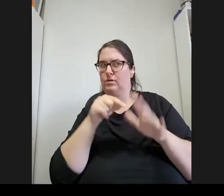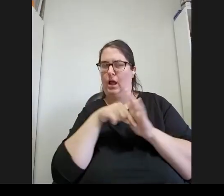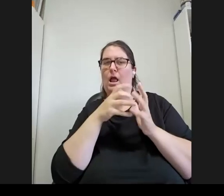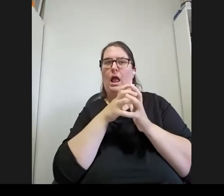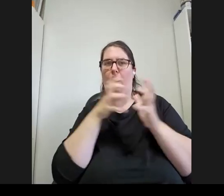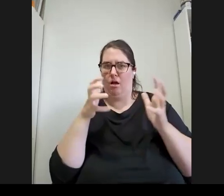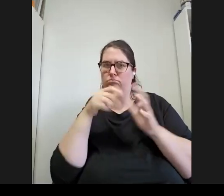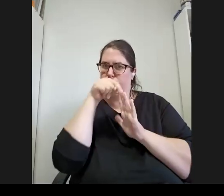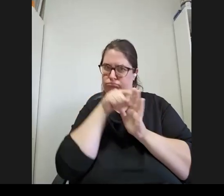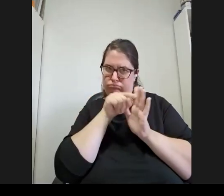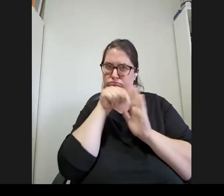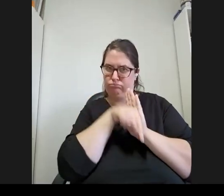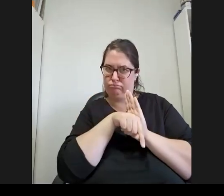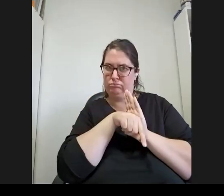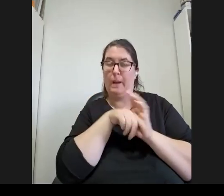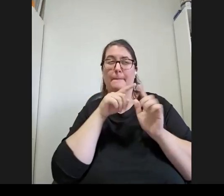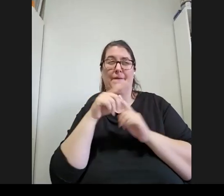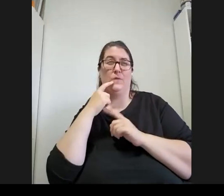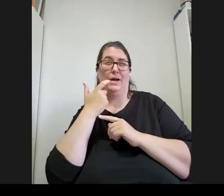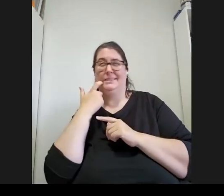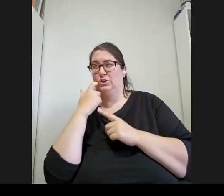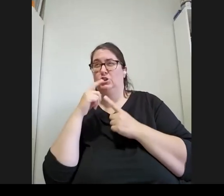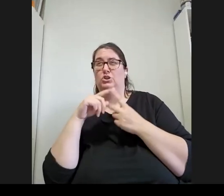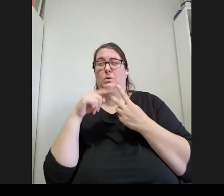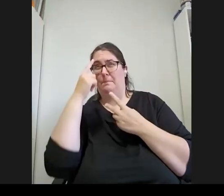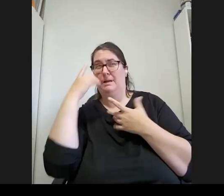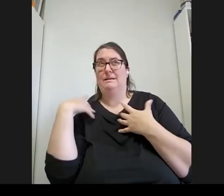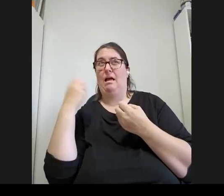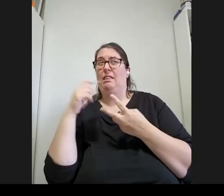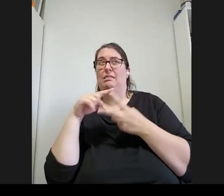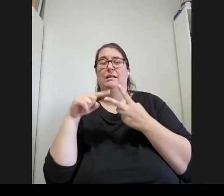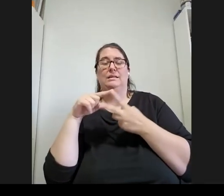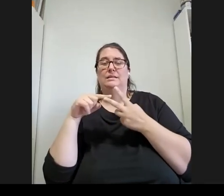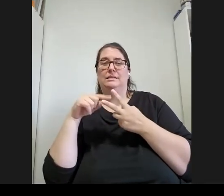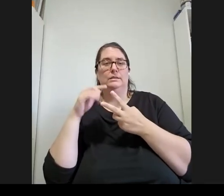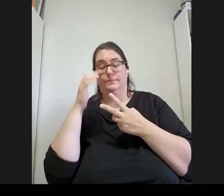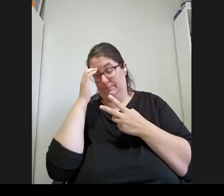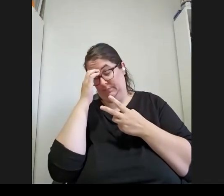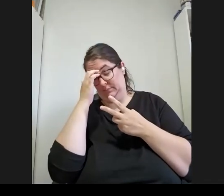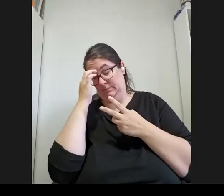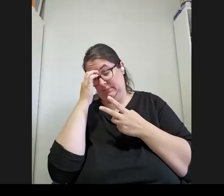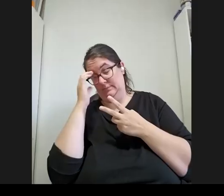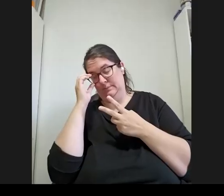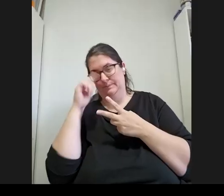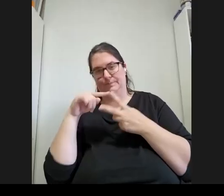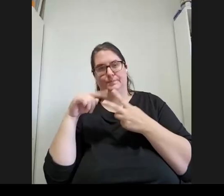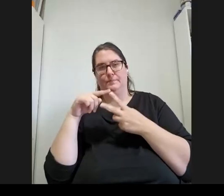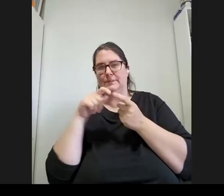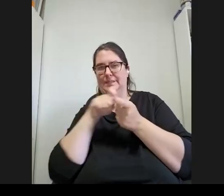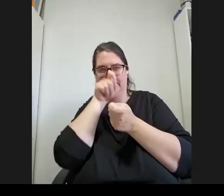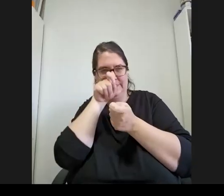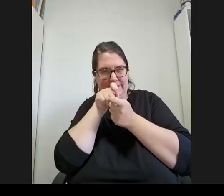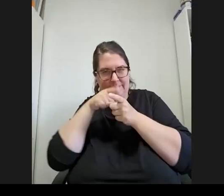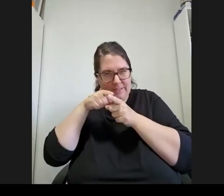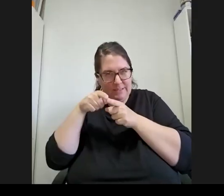the tool. But in terms of substance abuse and mental health, since it's a little bit more of a niche area that we're not